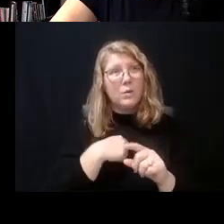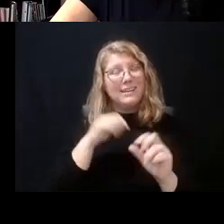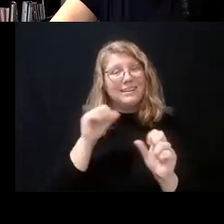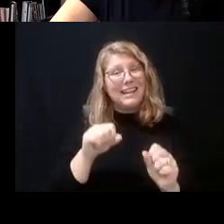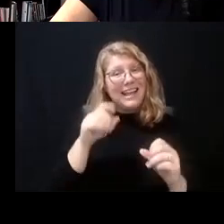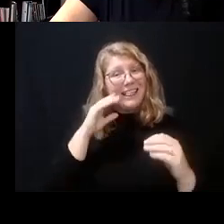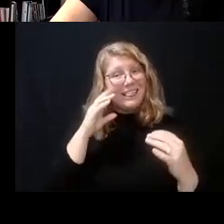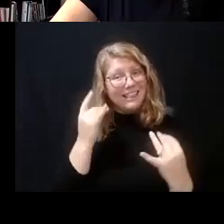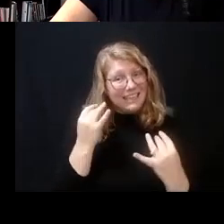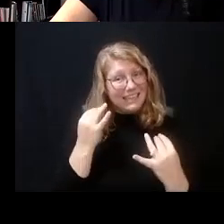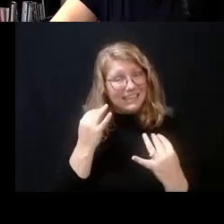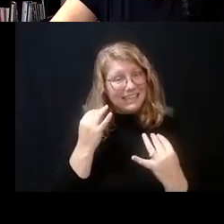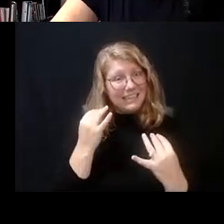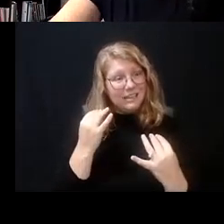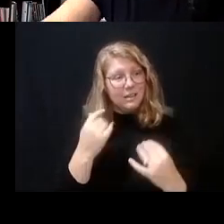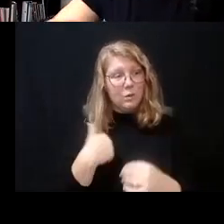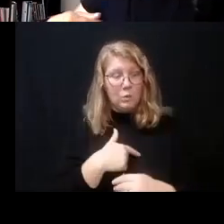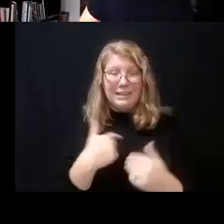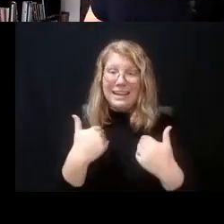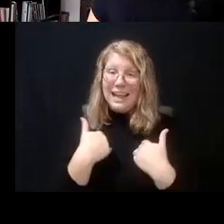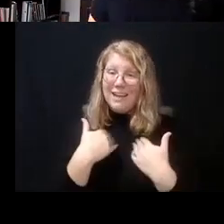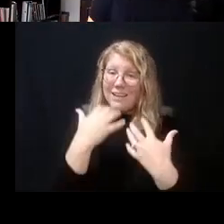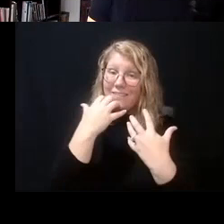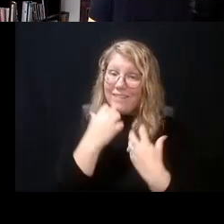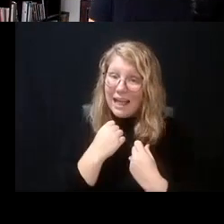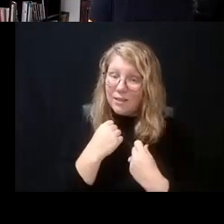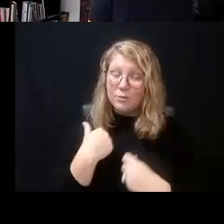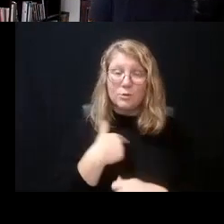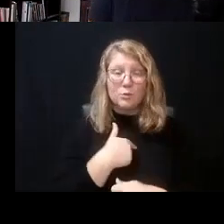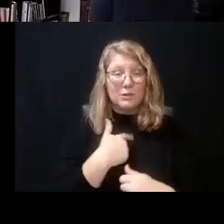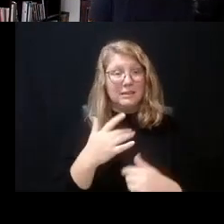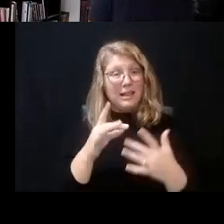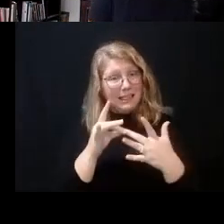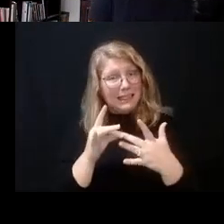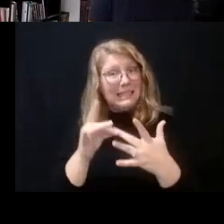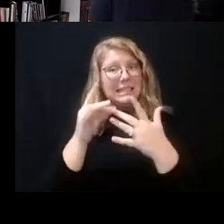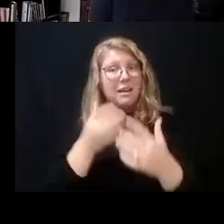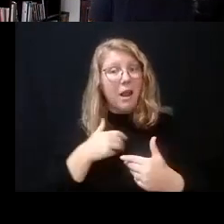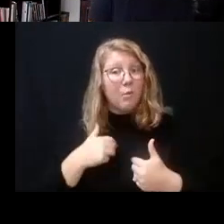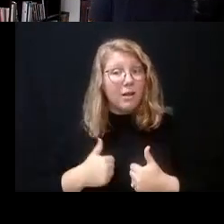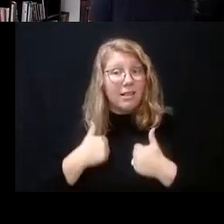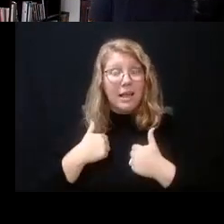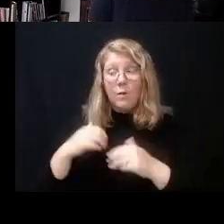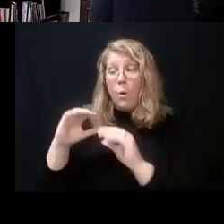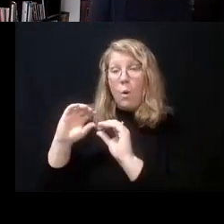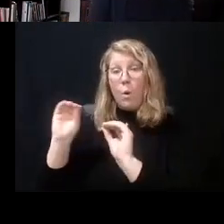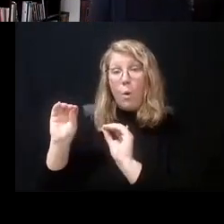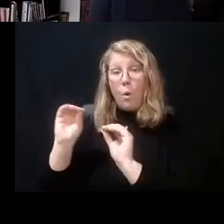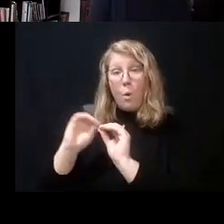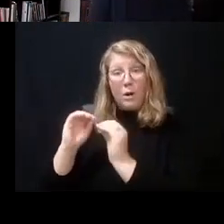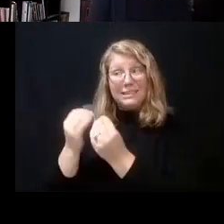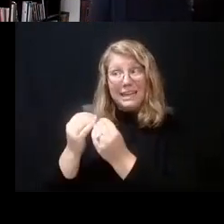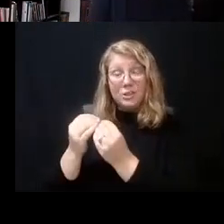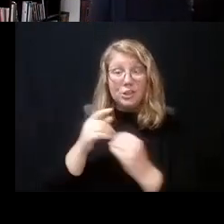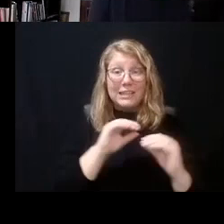like, we get to have values that we are led by in our life. And then our organizations are also have a set